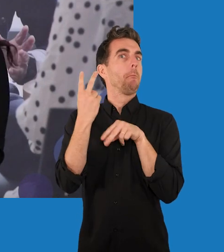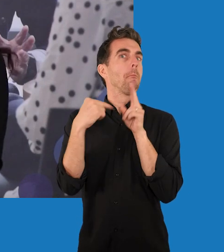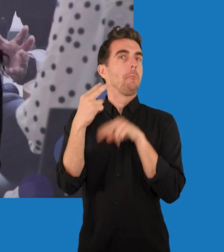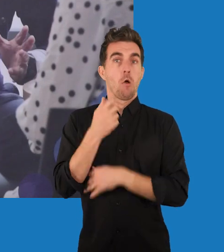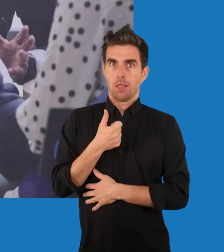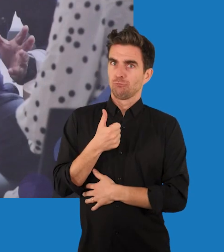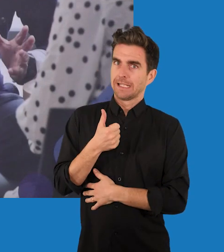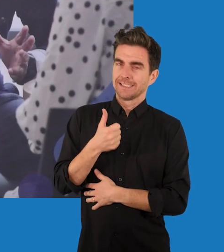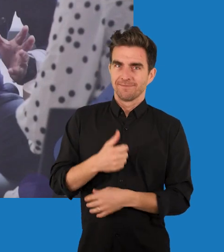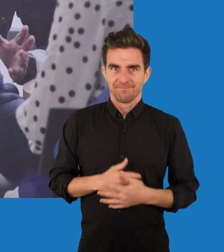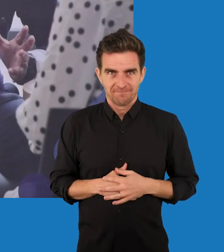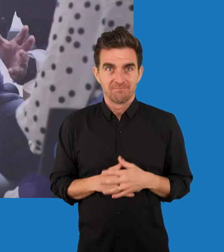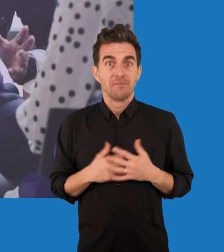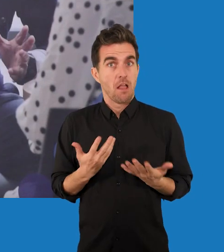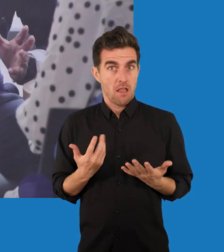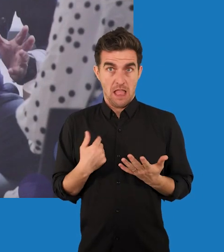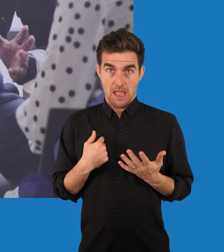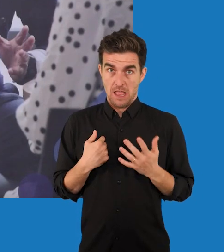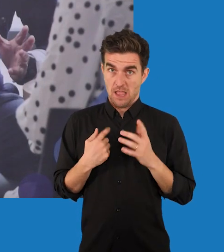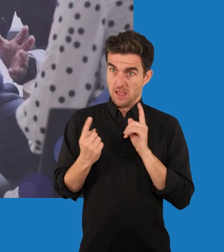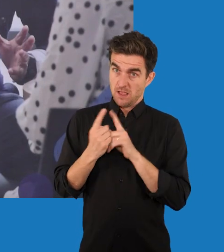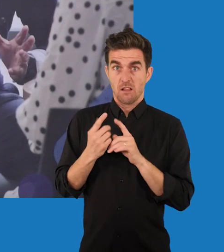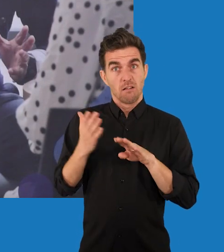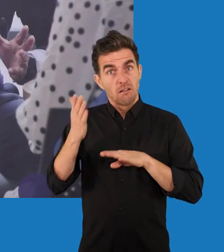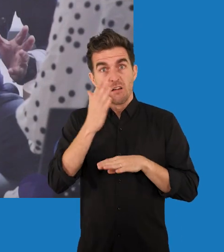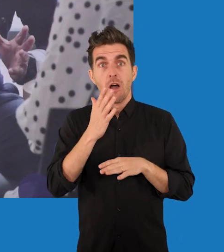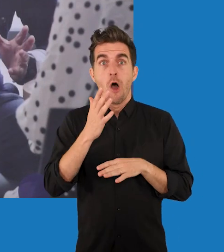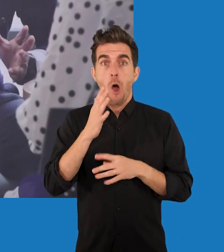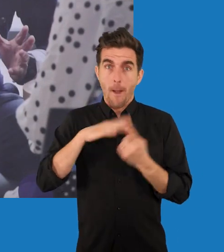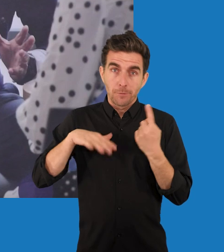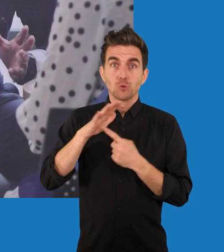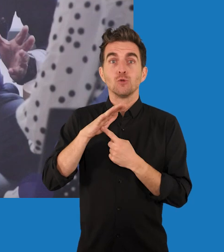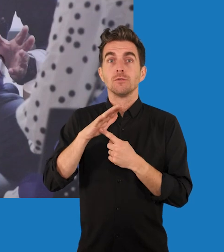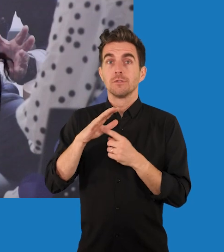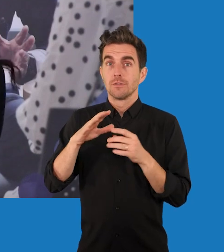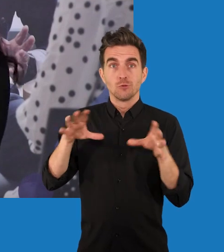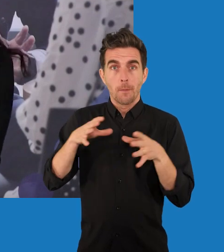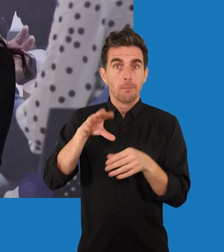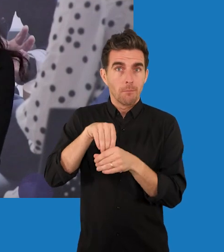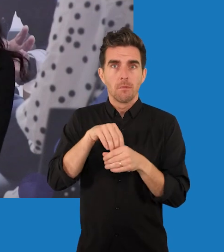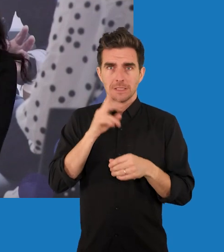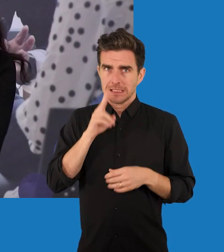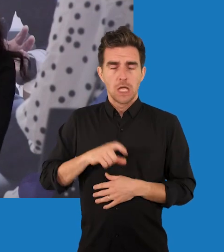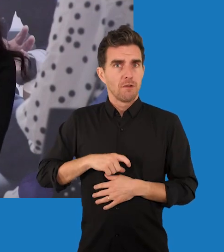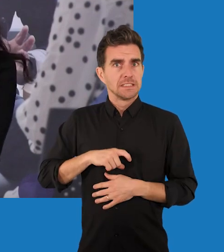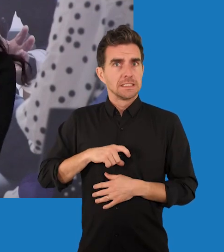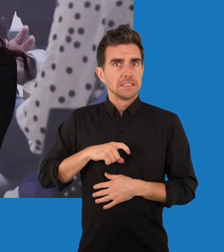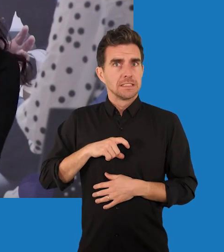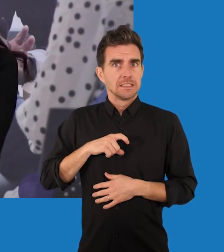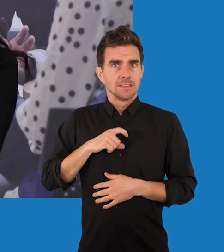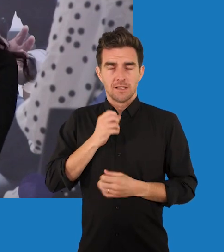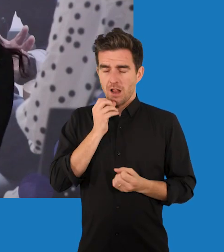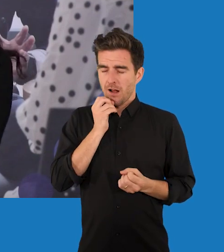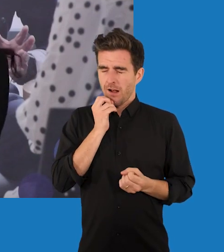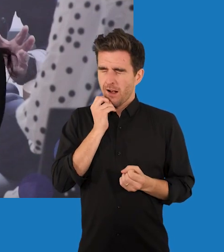as well, and so that was great, who I then met, and so they're going to community groups together. That